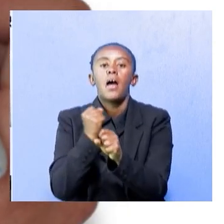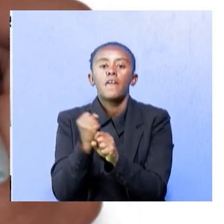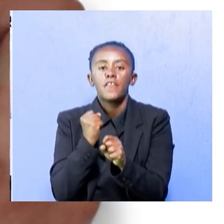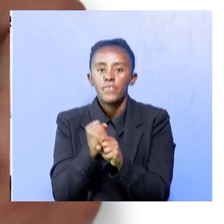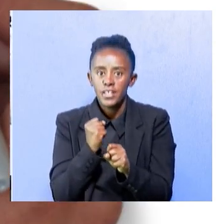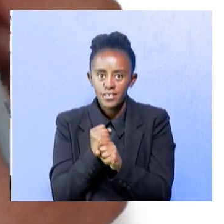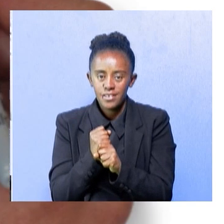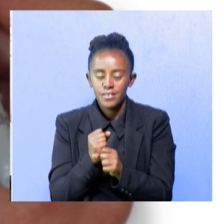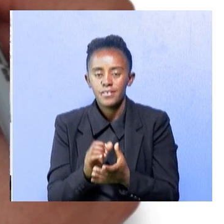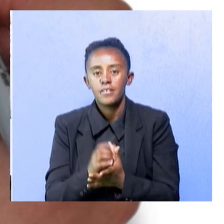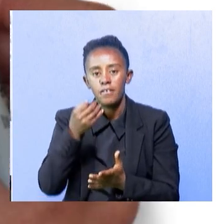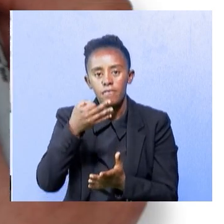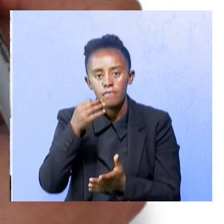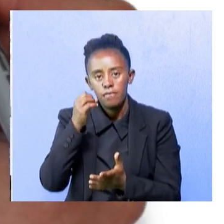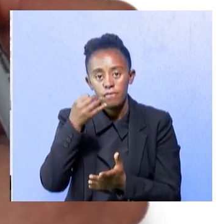activities